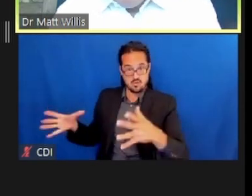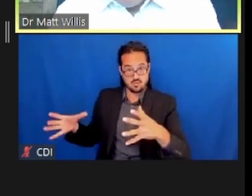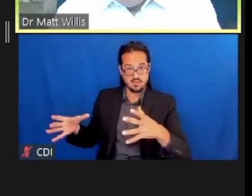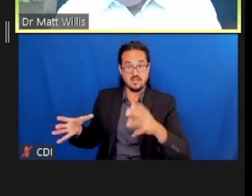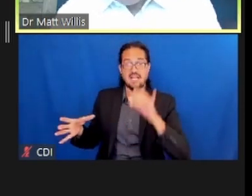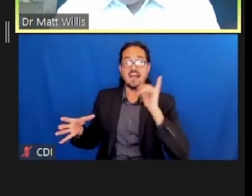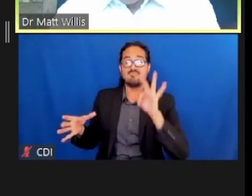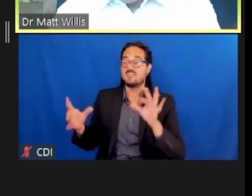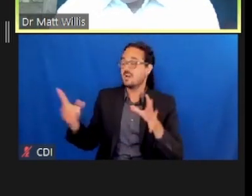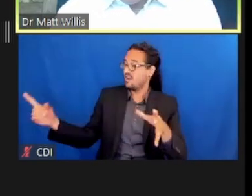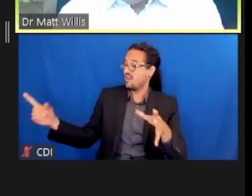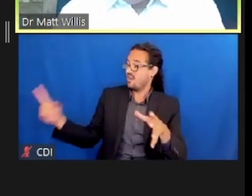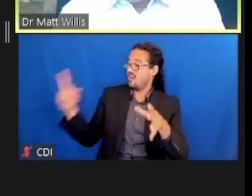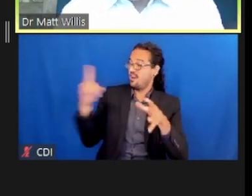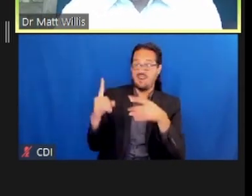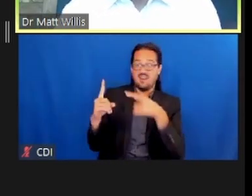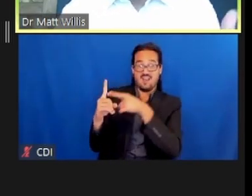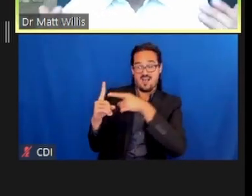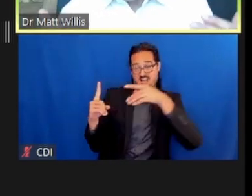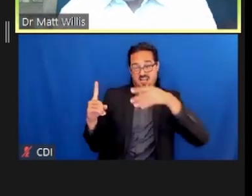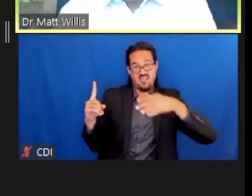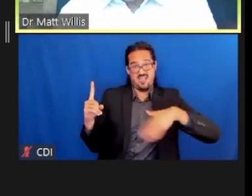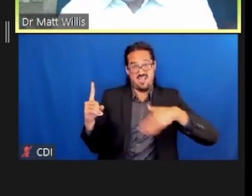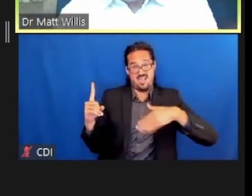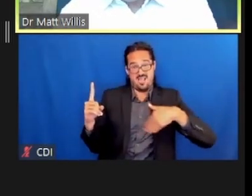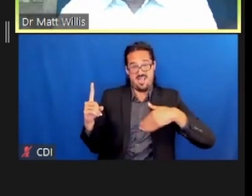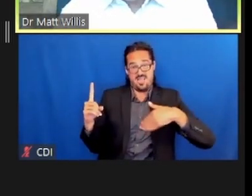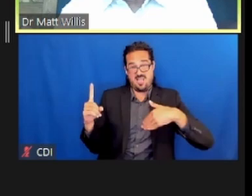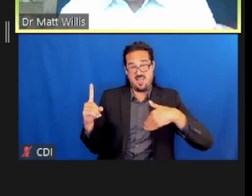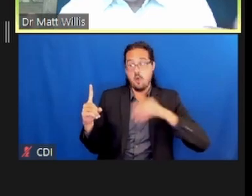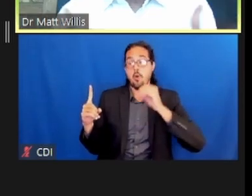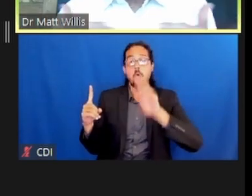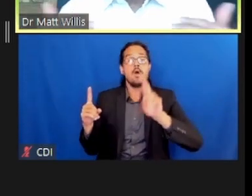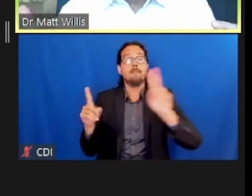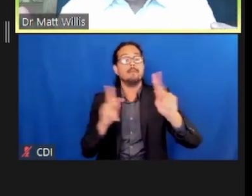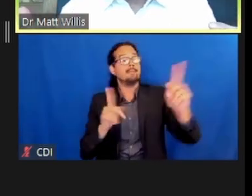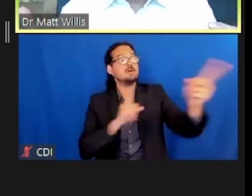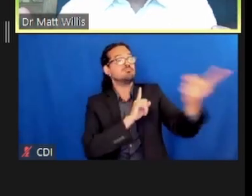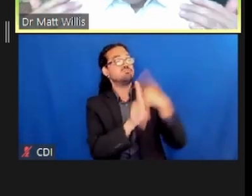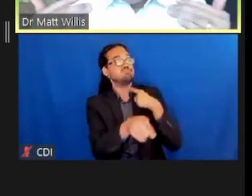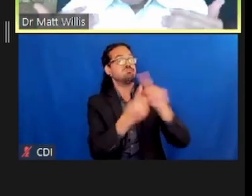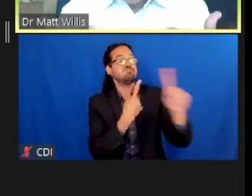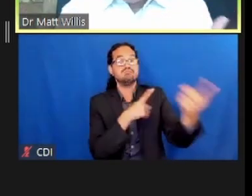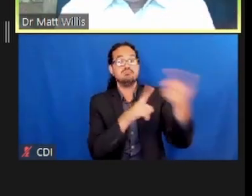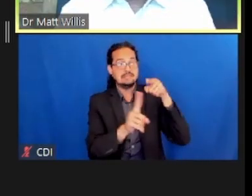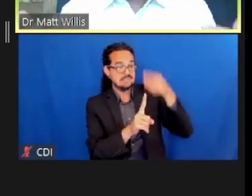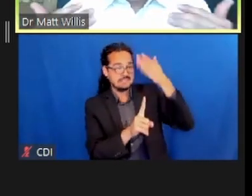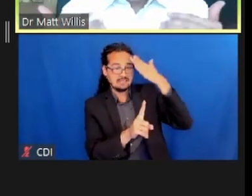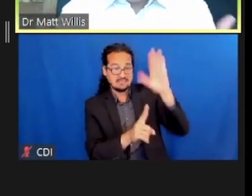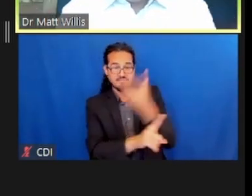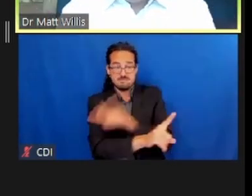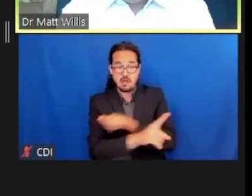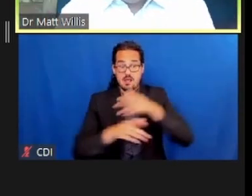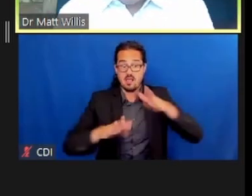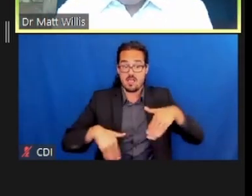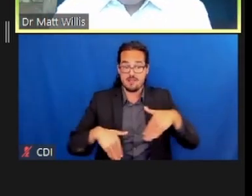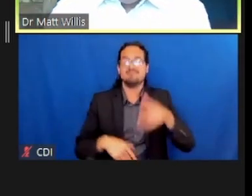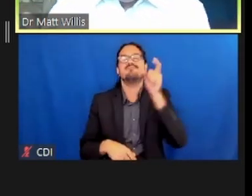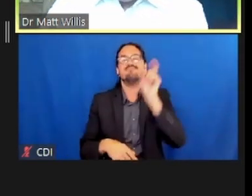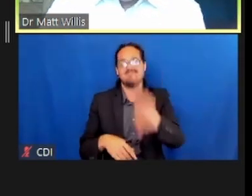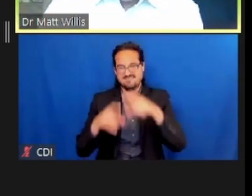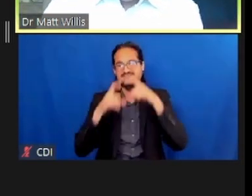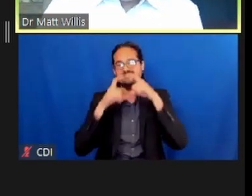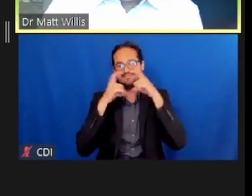face. With the exception in settings where you have workers as well as customers or the public coming